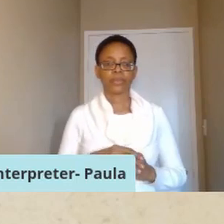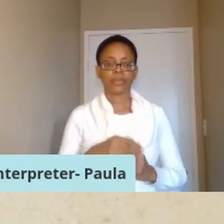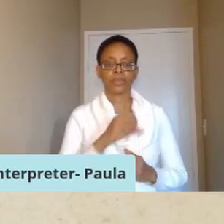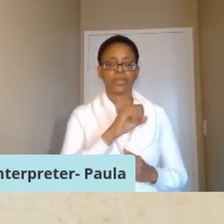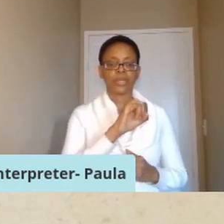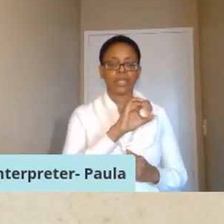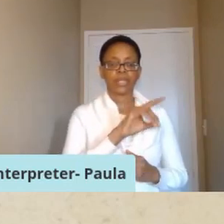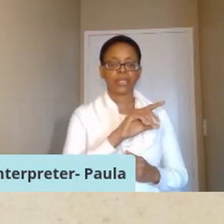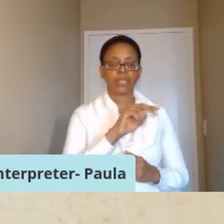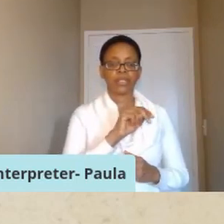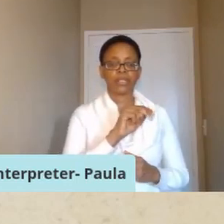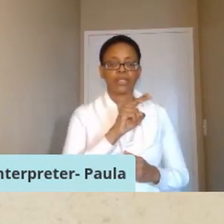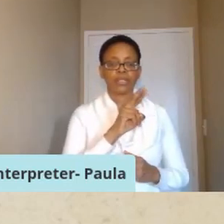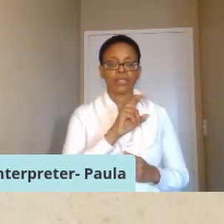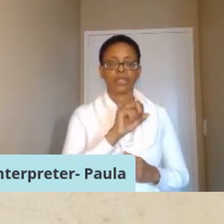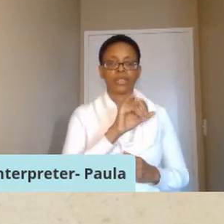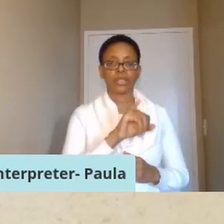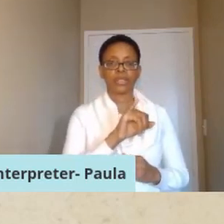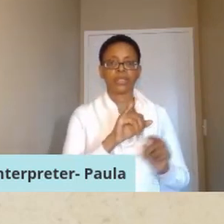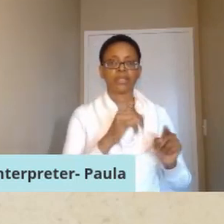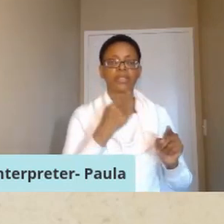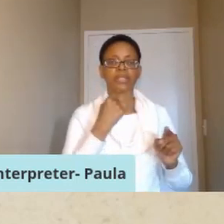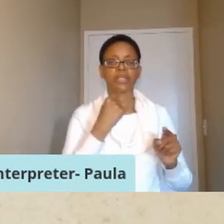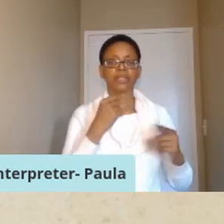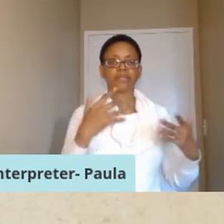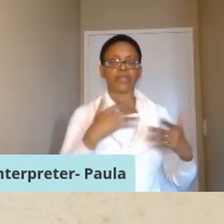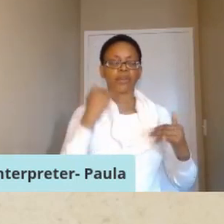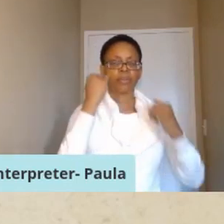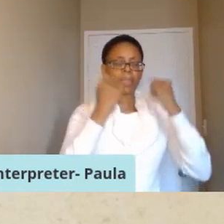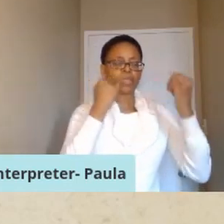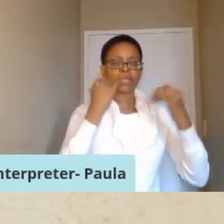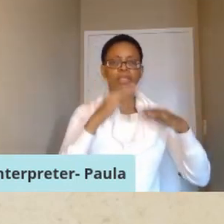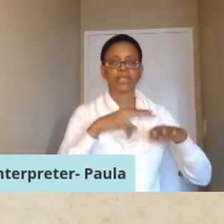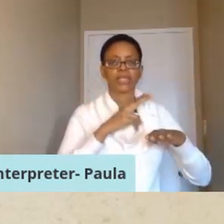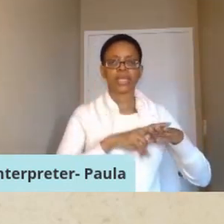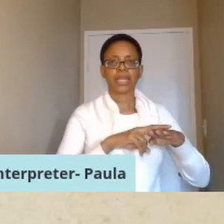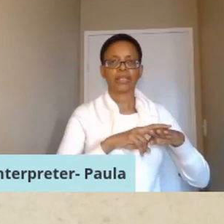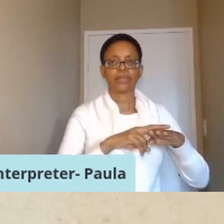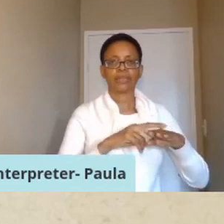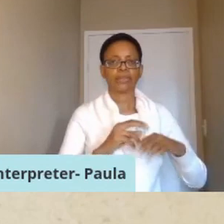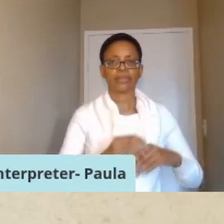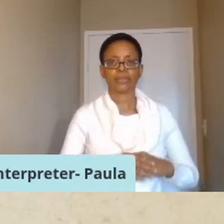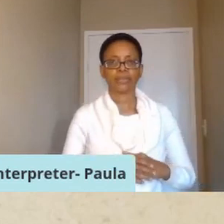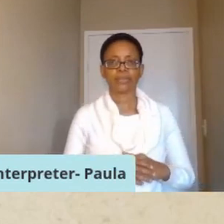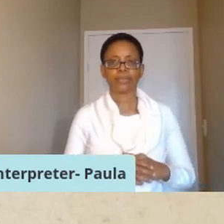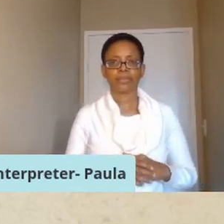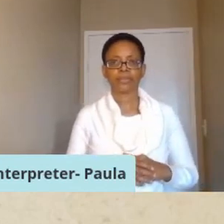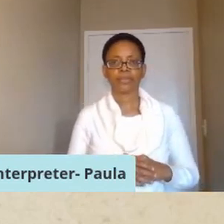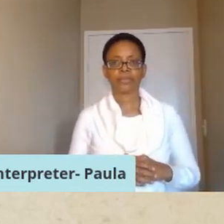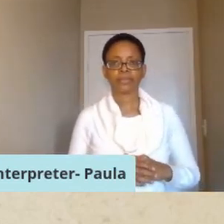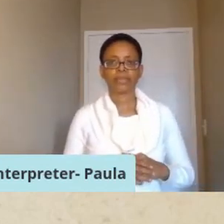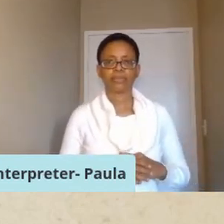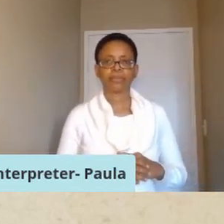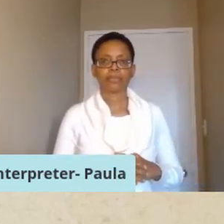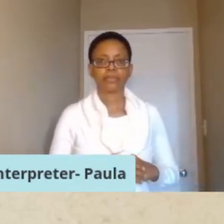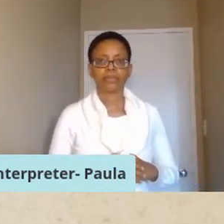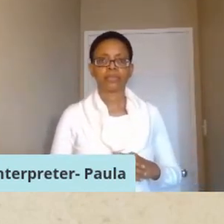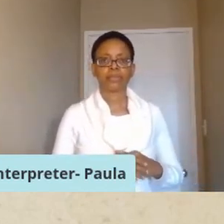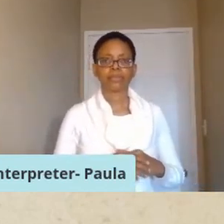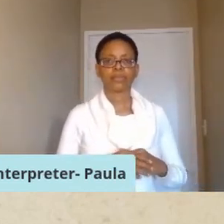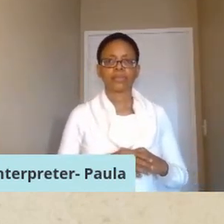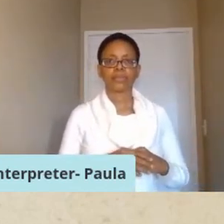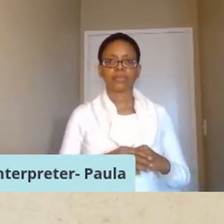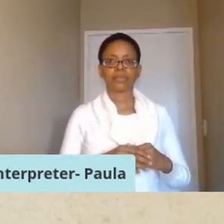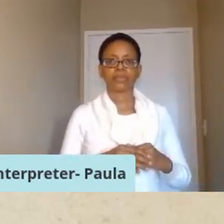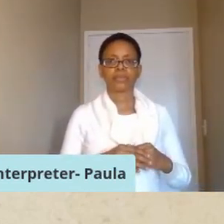fear and imagination are part of human nature. Nursi divides fear into 3 types. The first one is tatlı fear, which